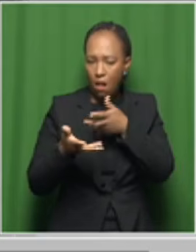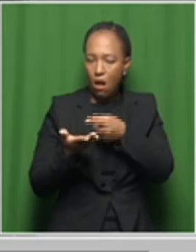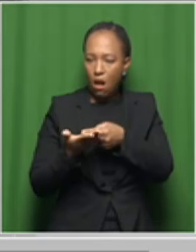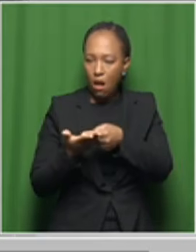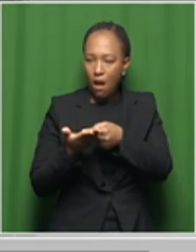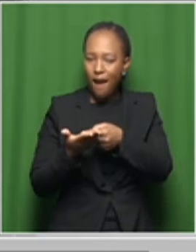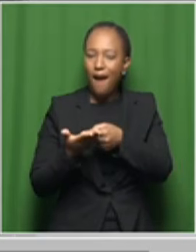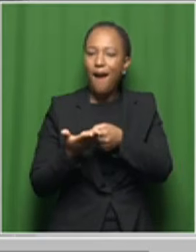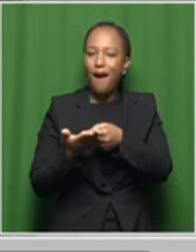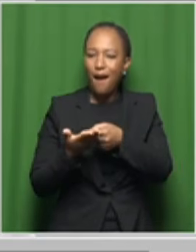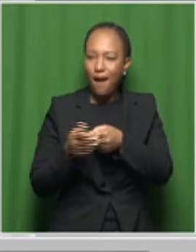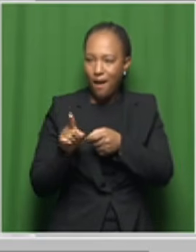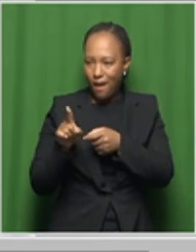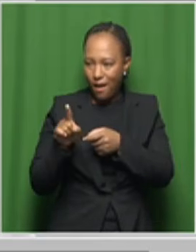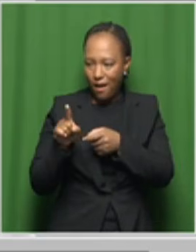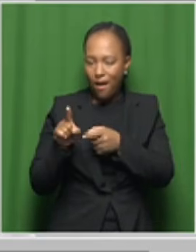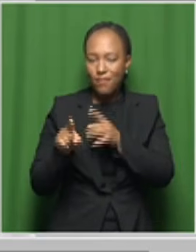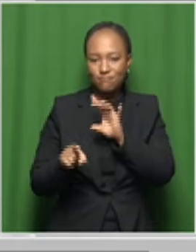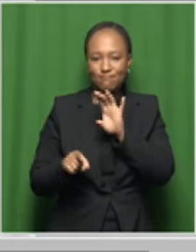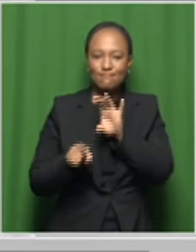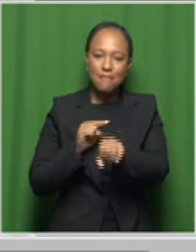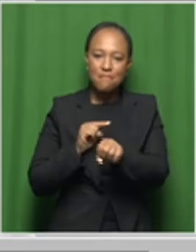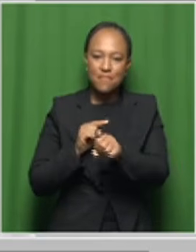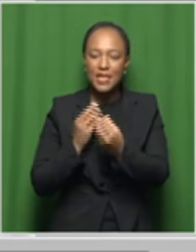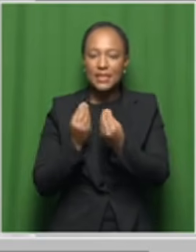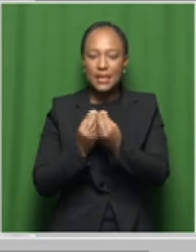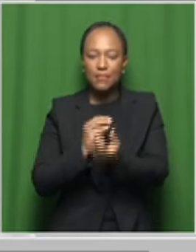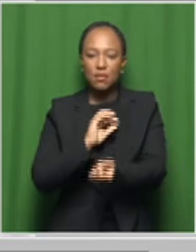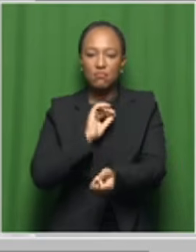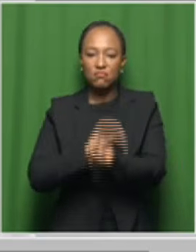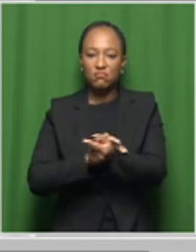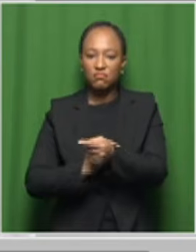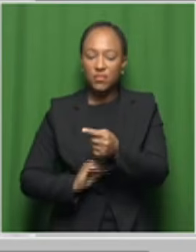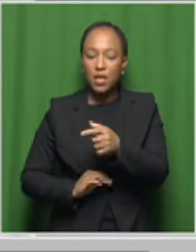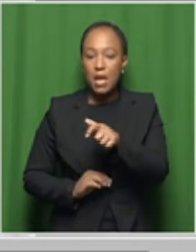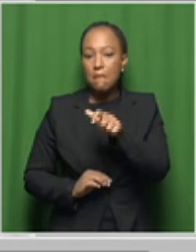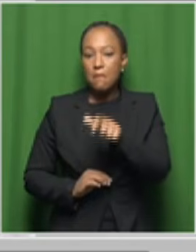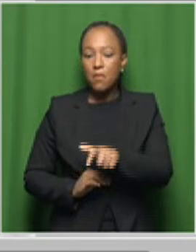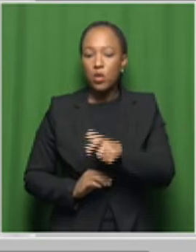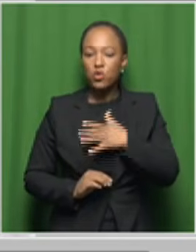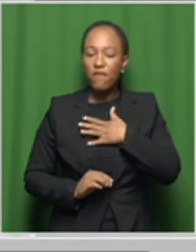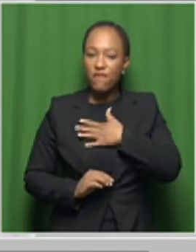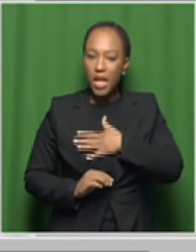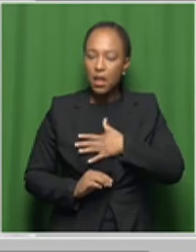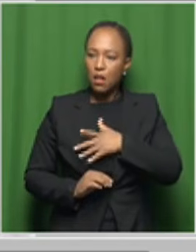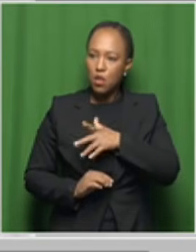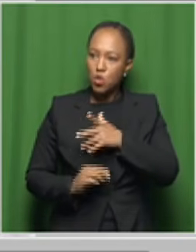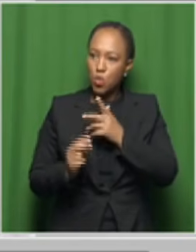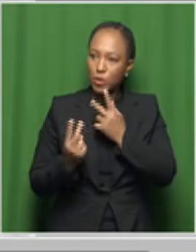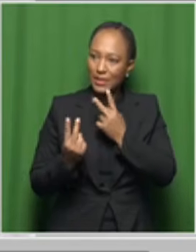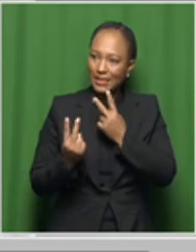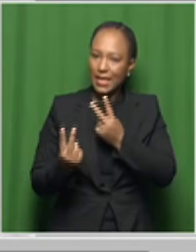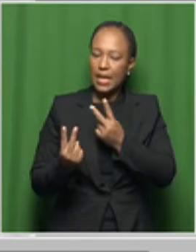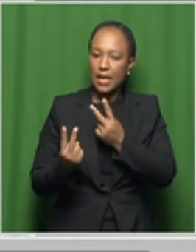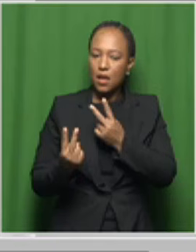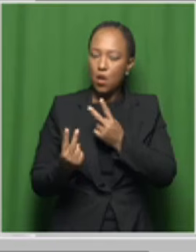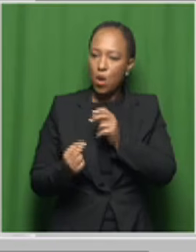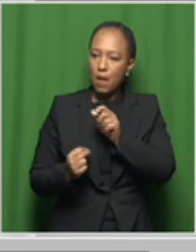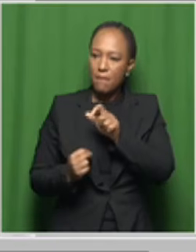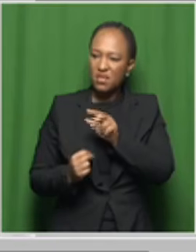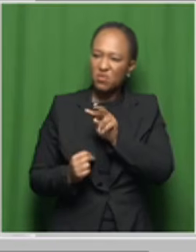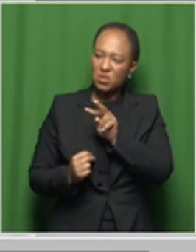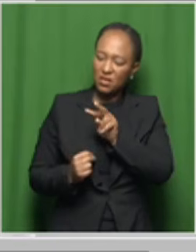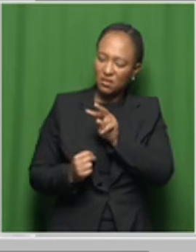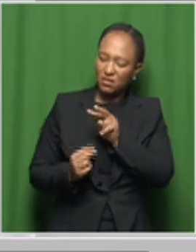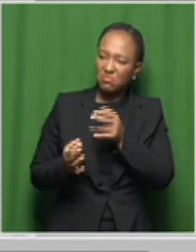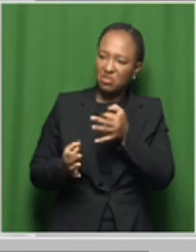from there that there is something happening, because like you said, that people like to feel seen. Sometimes you see a person and you judge them and you just walk past